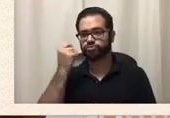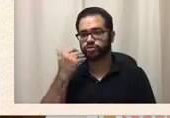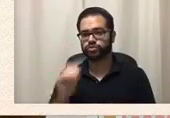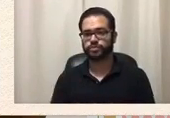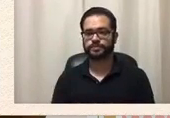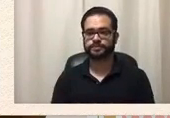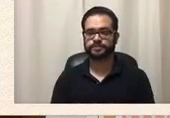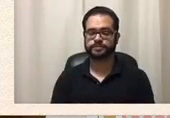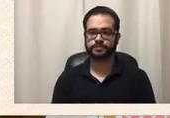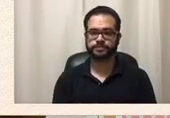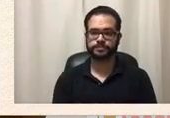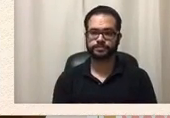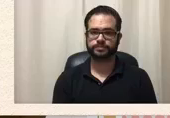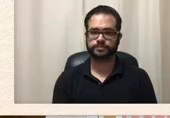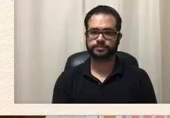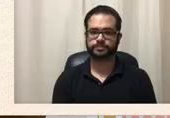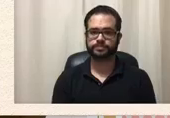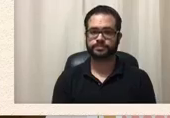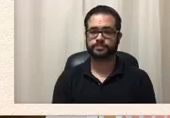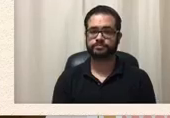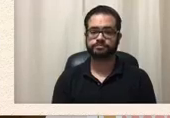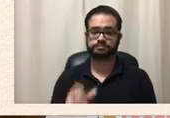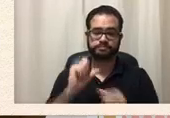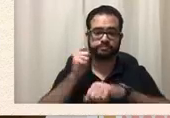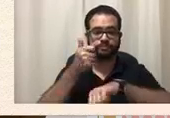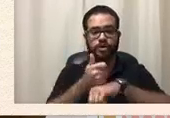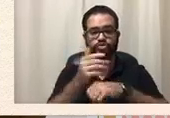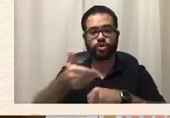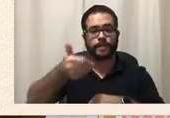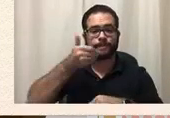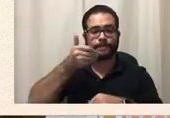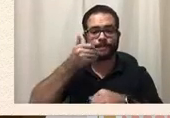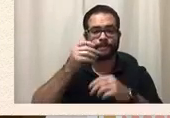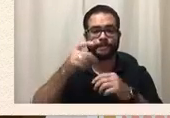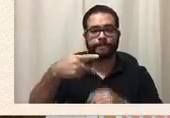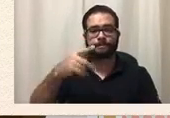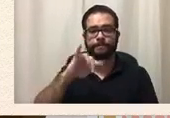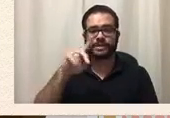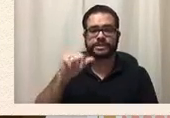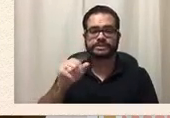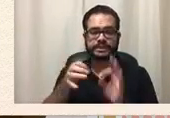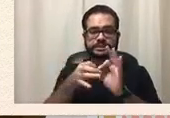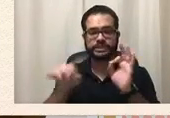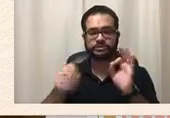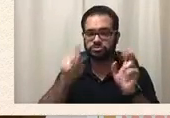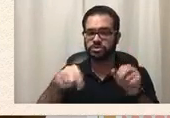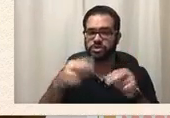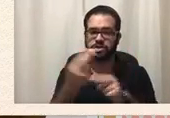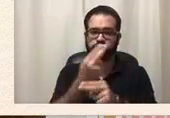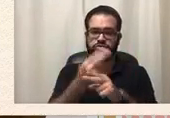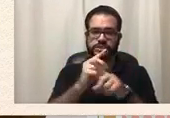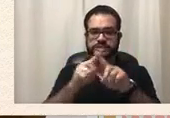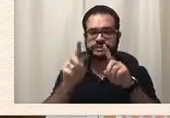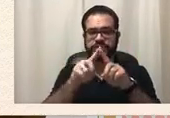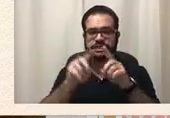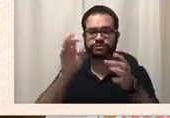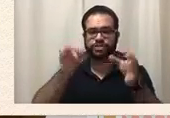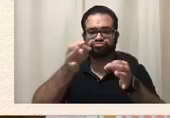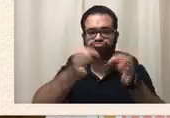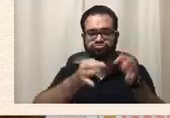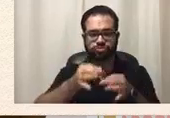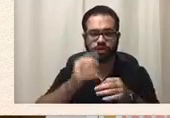Build your pizza sentences. Build sentences. You can use different pizza toppings to create sentences, to